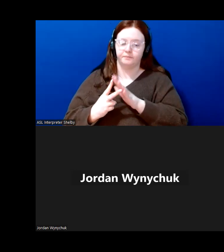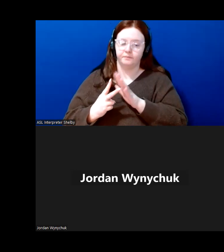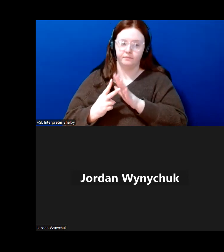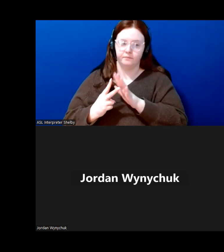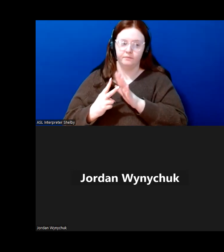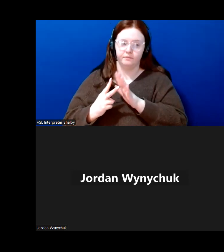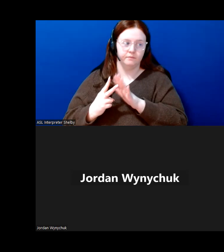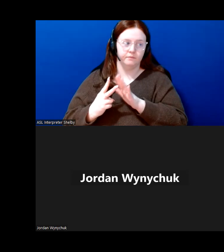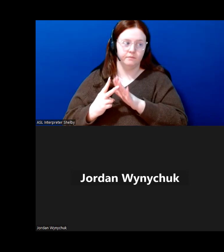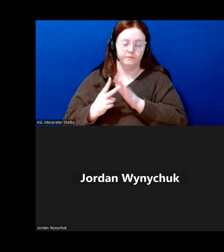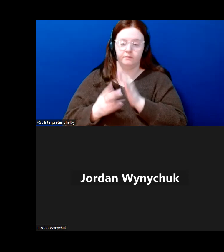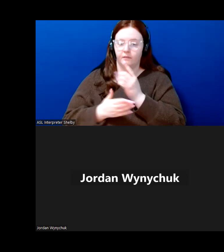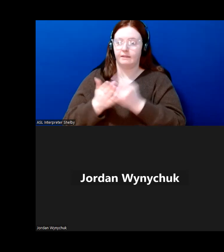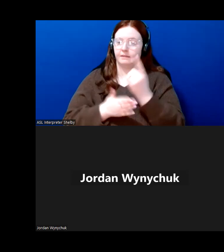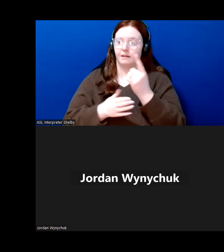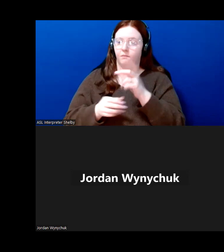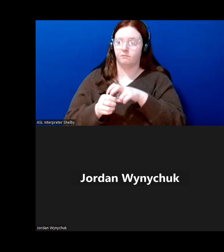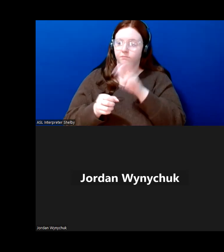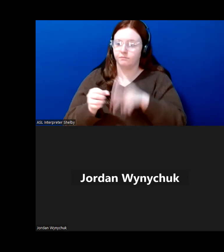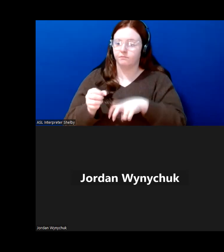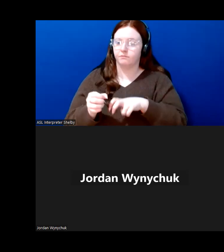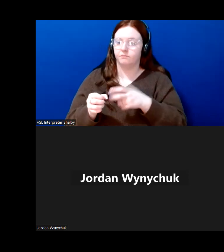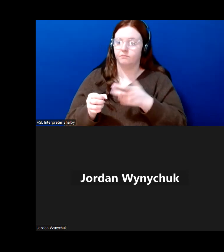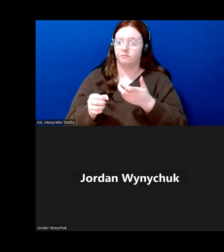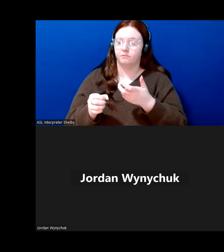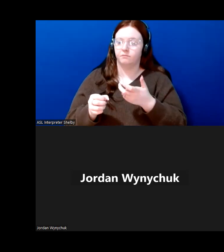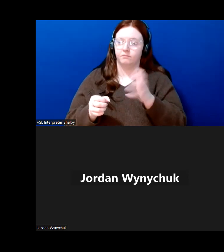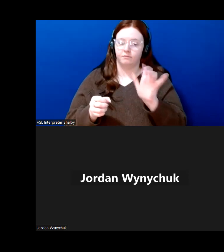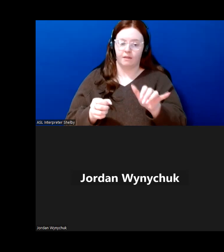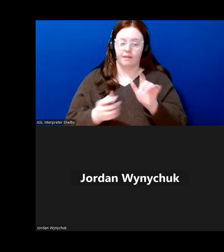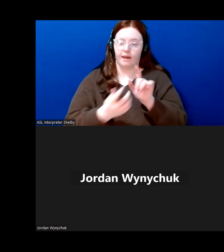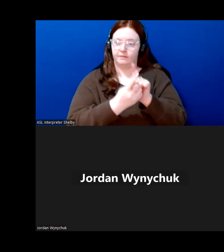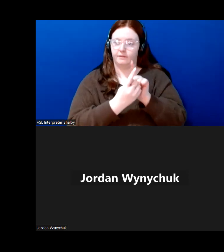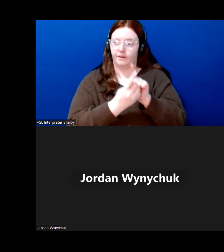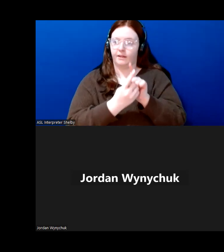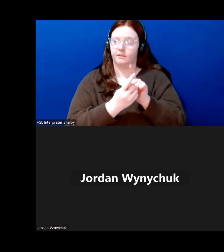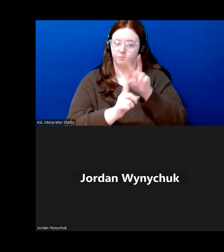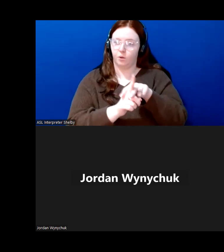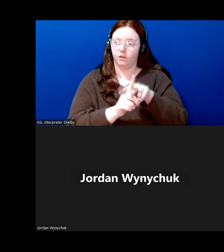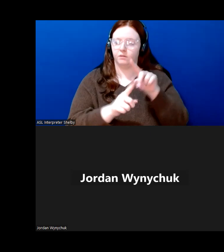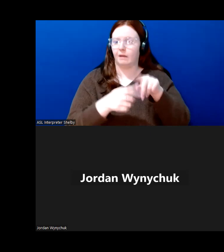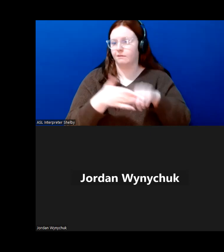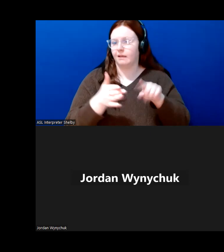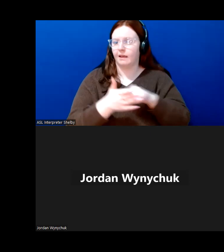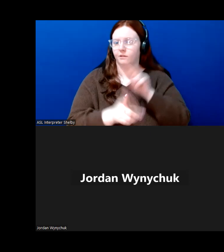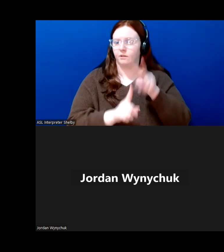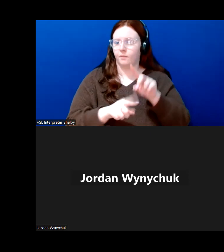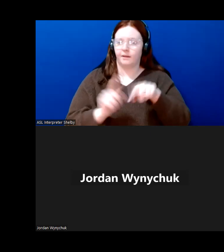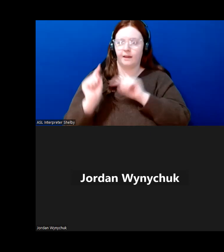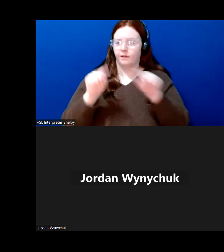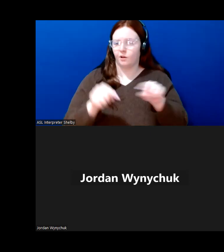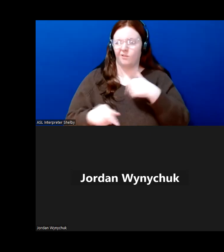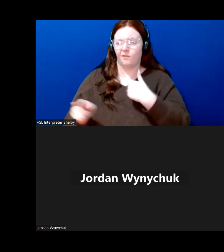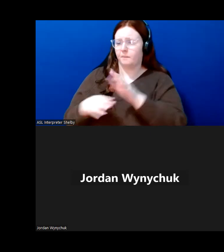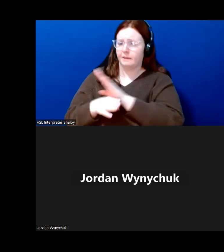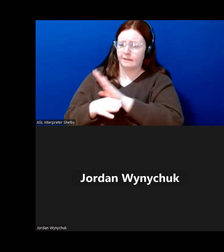someone that drops out of a counseling session at Jacob Patterson Memorial Foundation, because it's bound to happen sometimes. People are busy